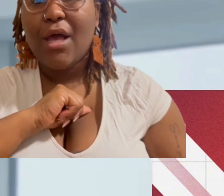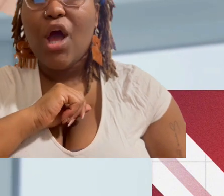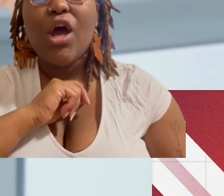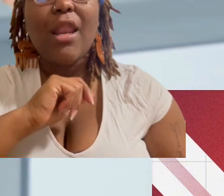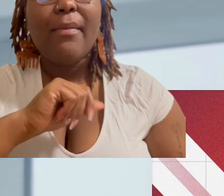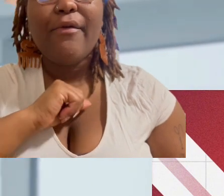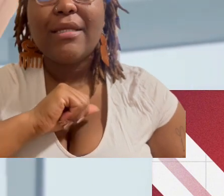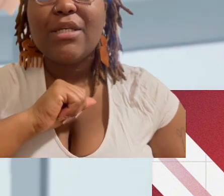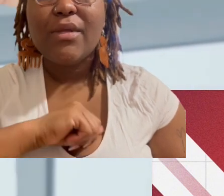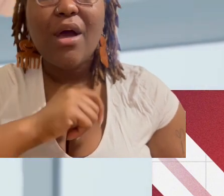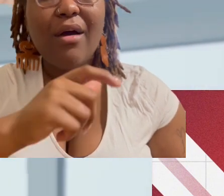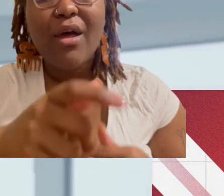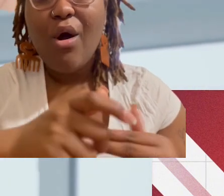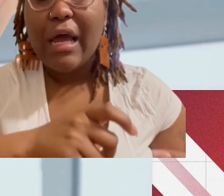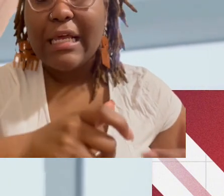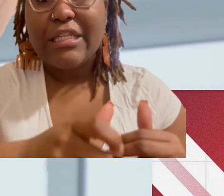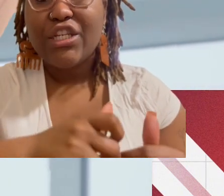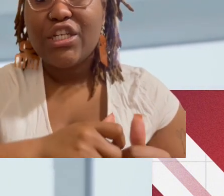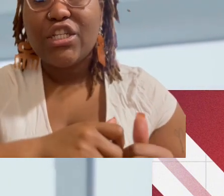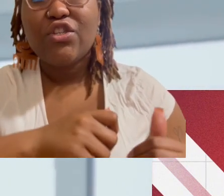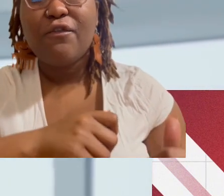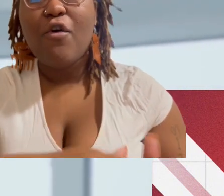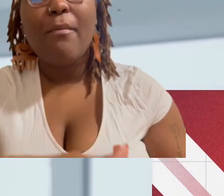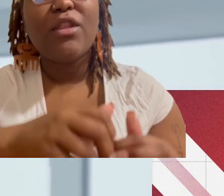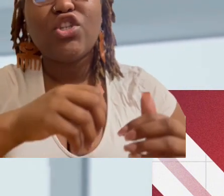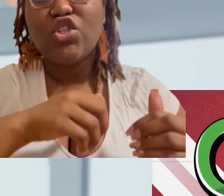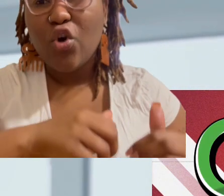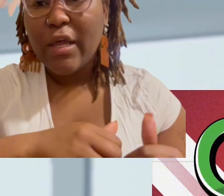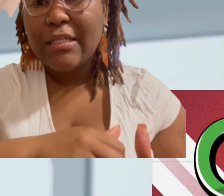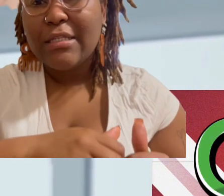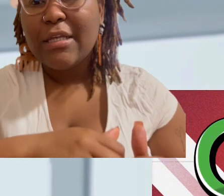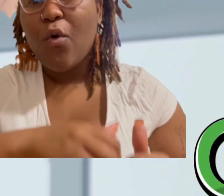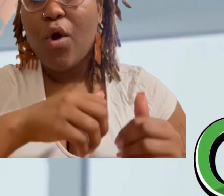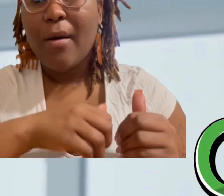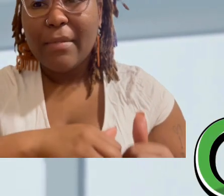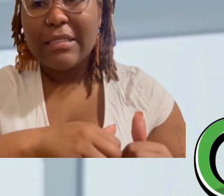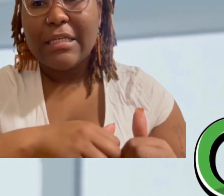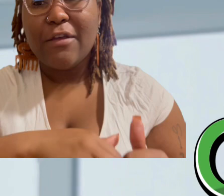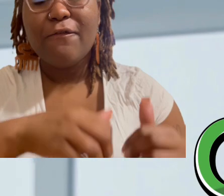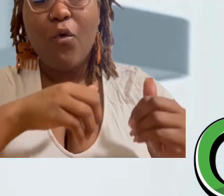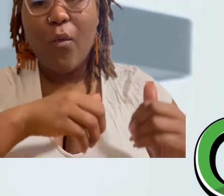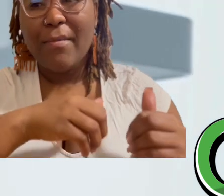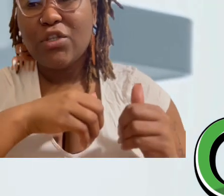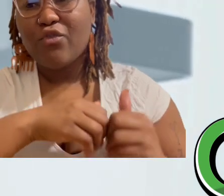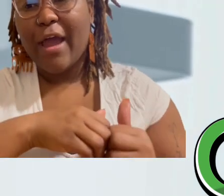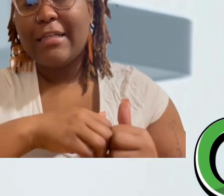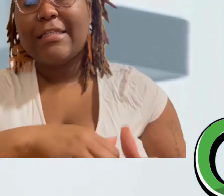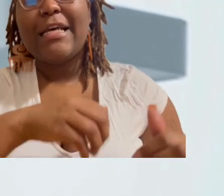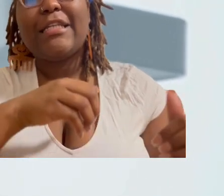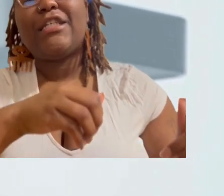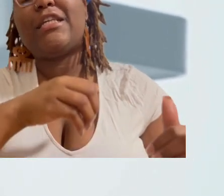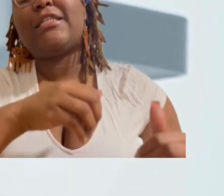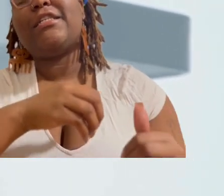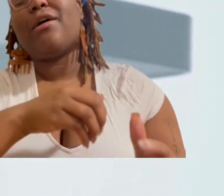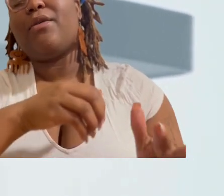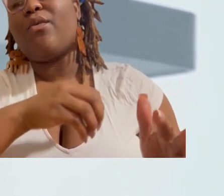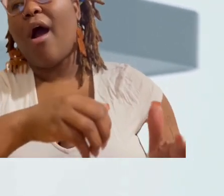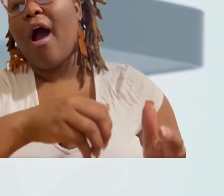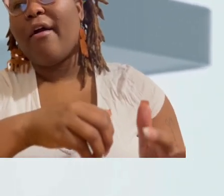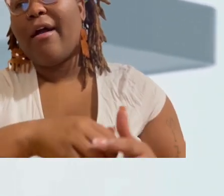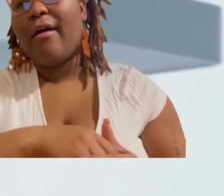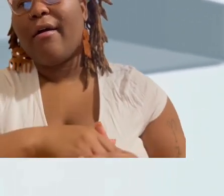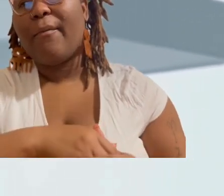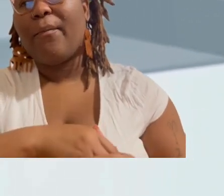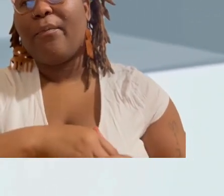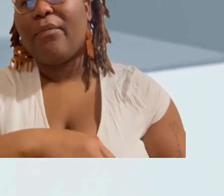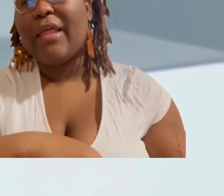Movement collaborated with other organizations to form the Joint Committee for Women's Rights,